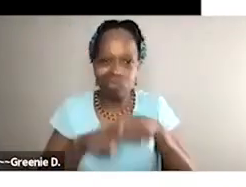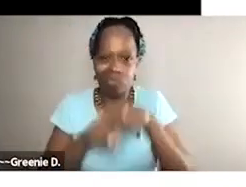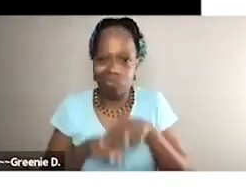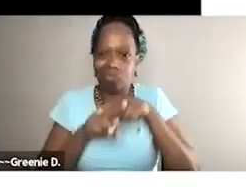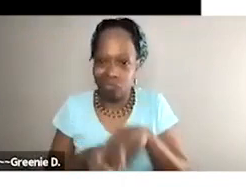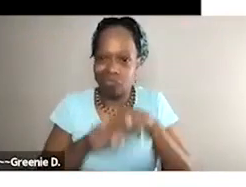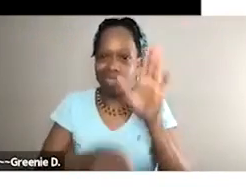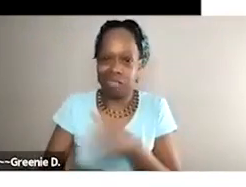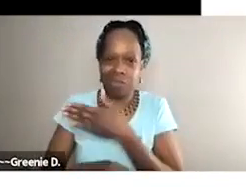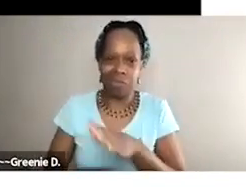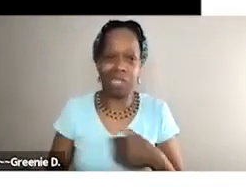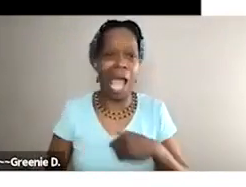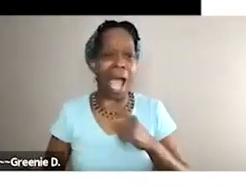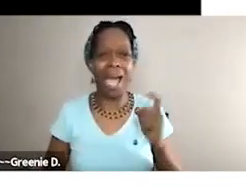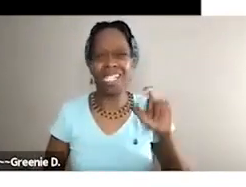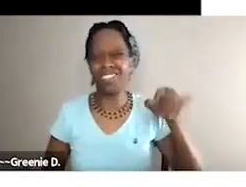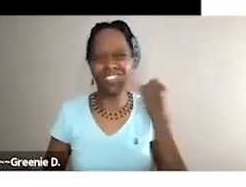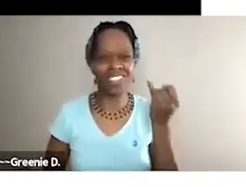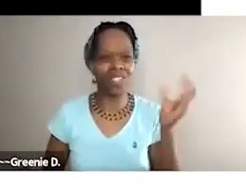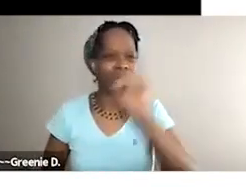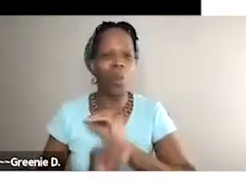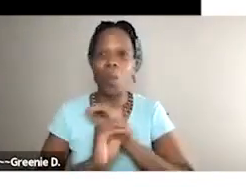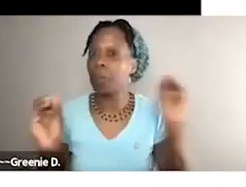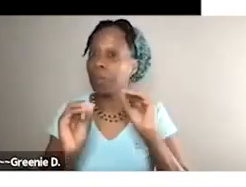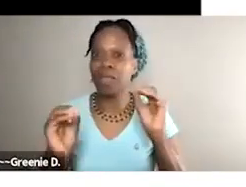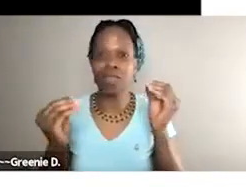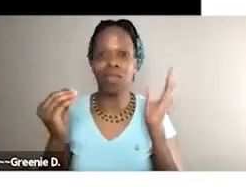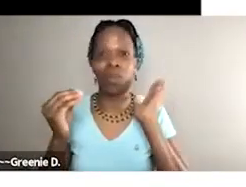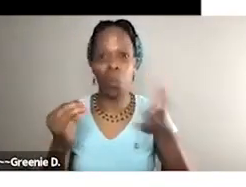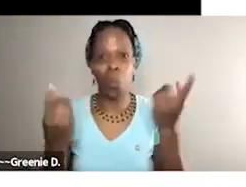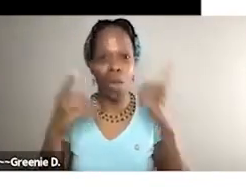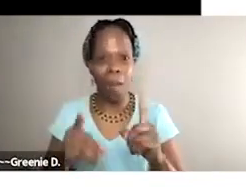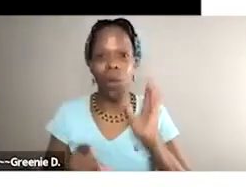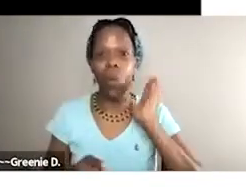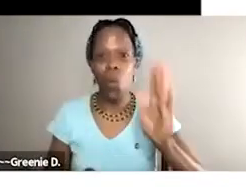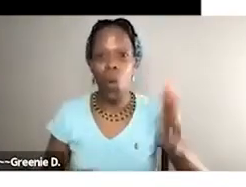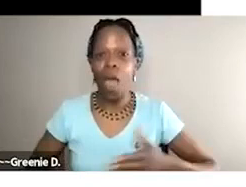that nothing will go wrong and we'll happily get our gaggle of bagels.